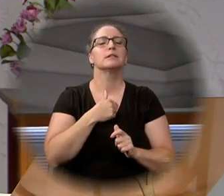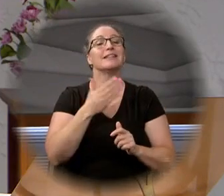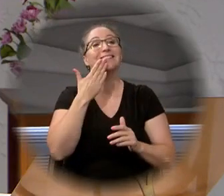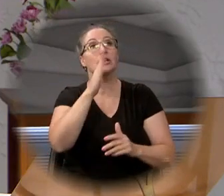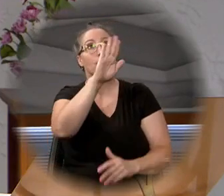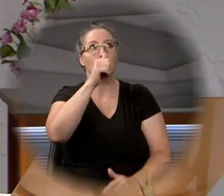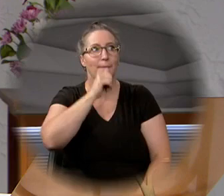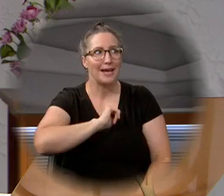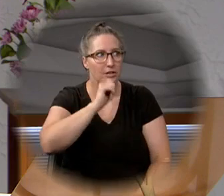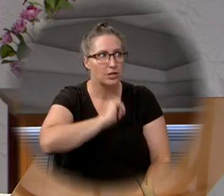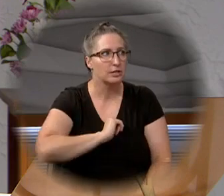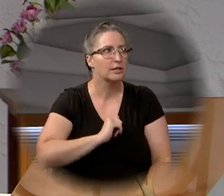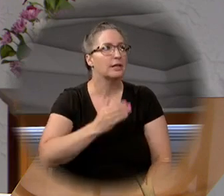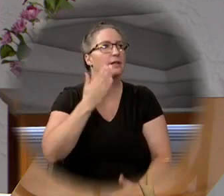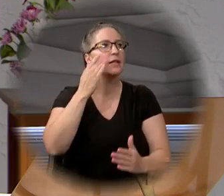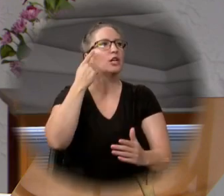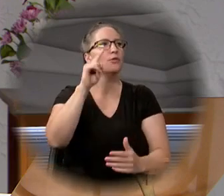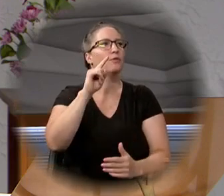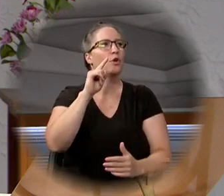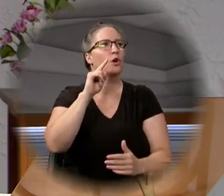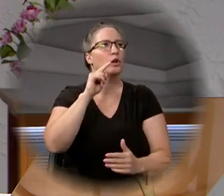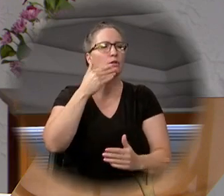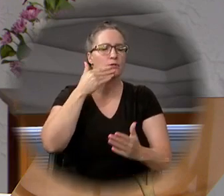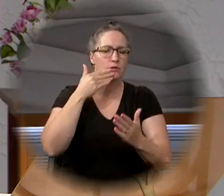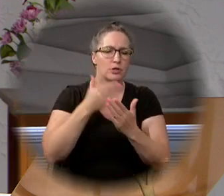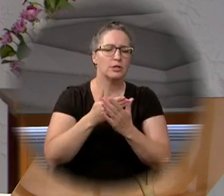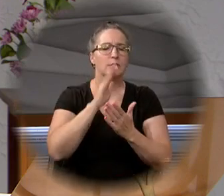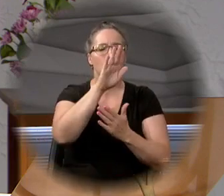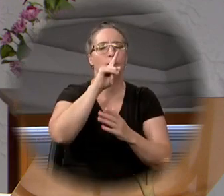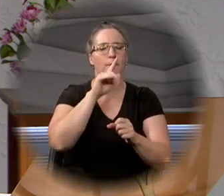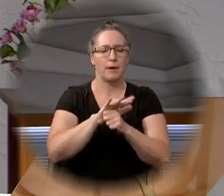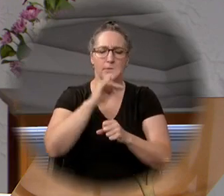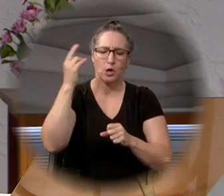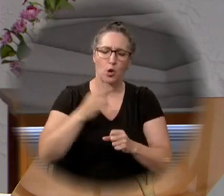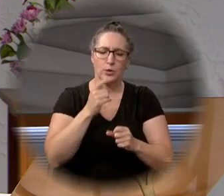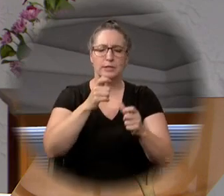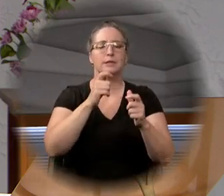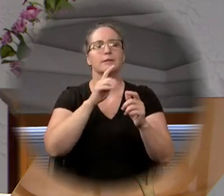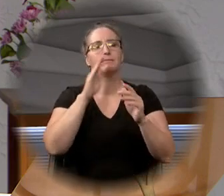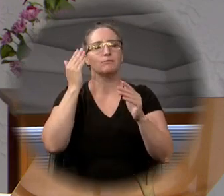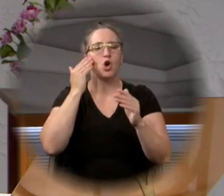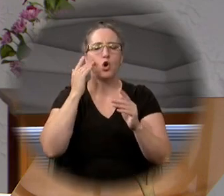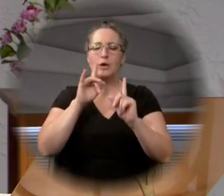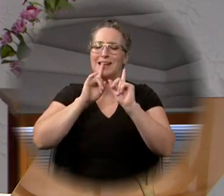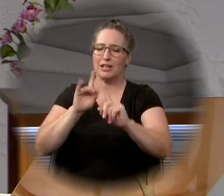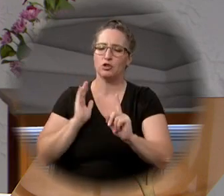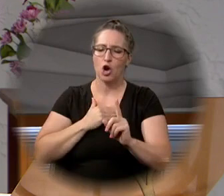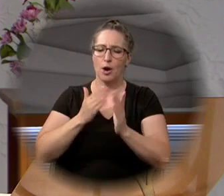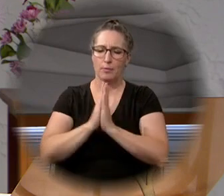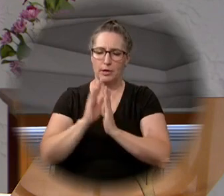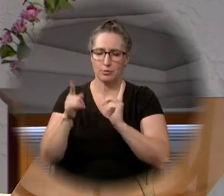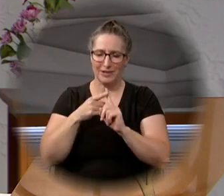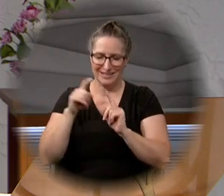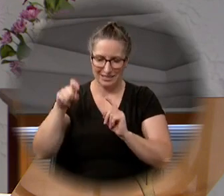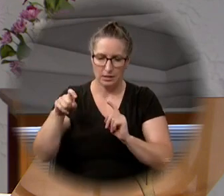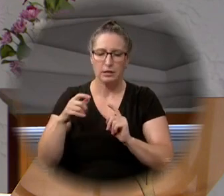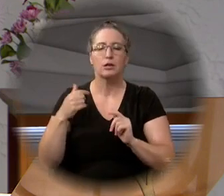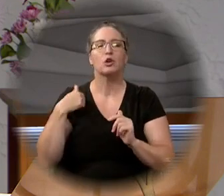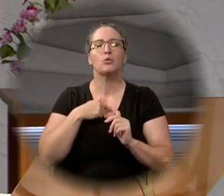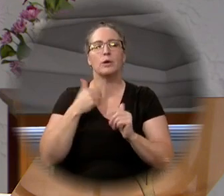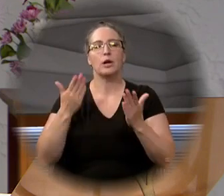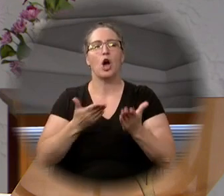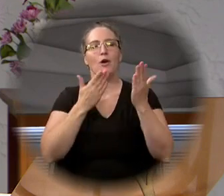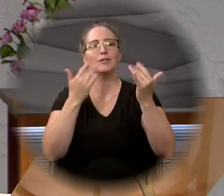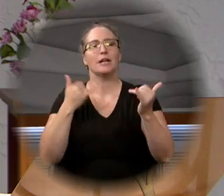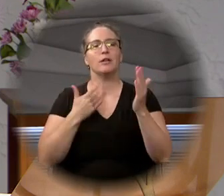your patience. Thank you for the goodness of your promise to always receive and answer our prayers of need. We do so this day and